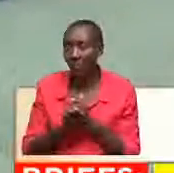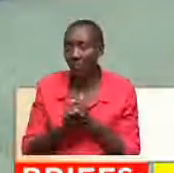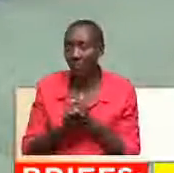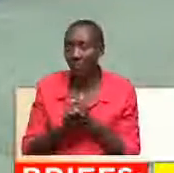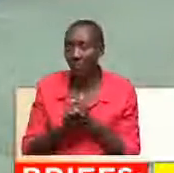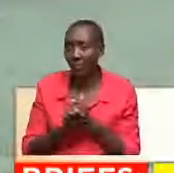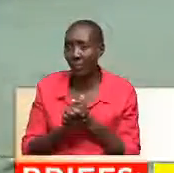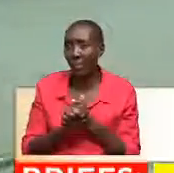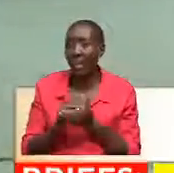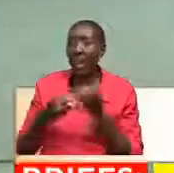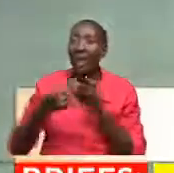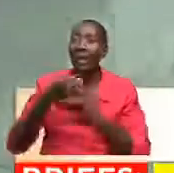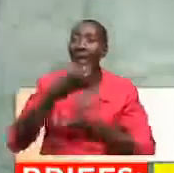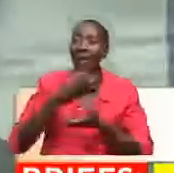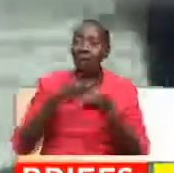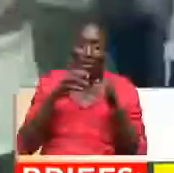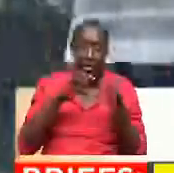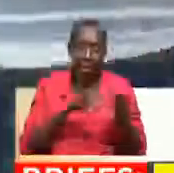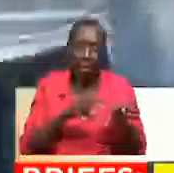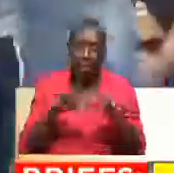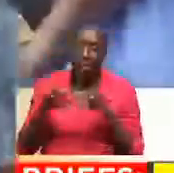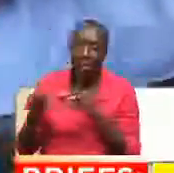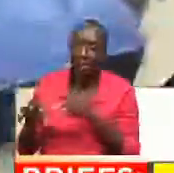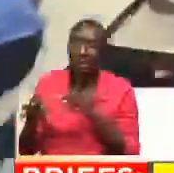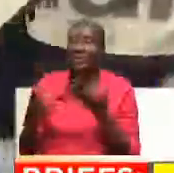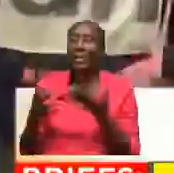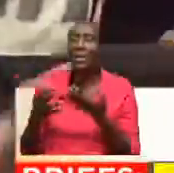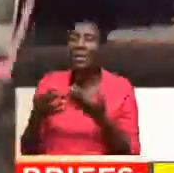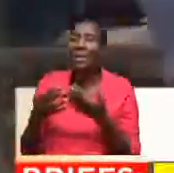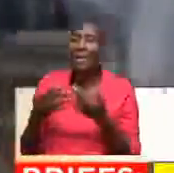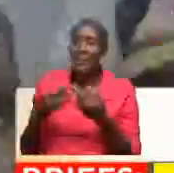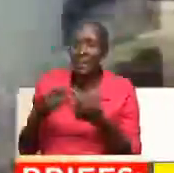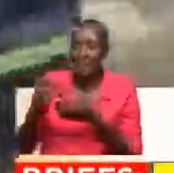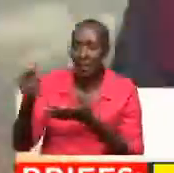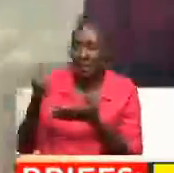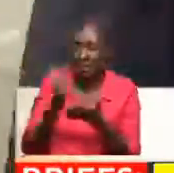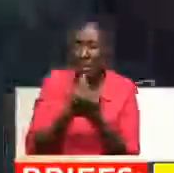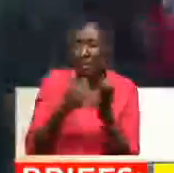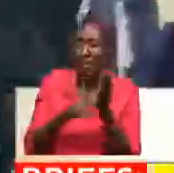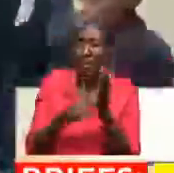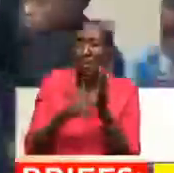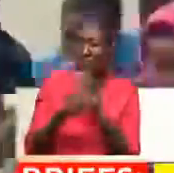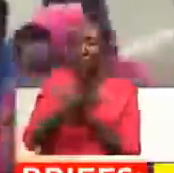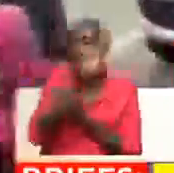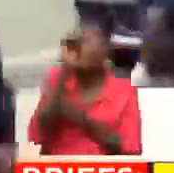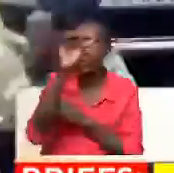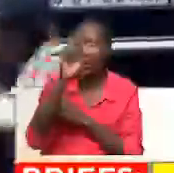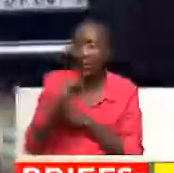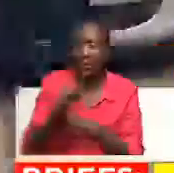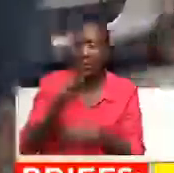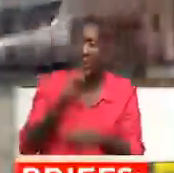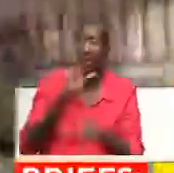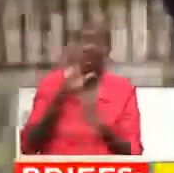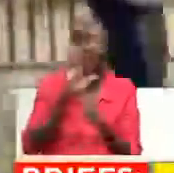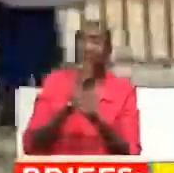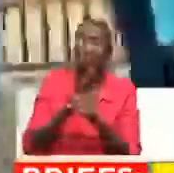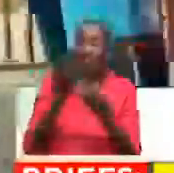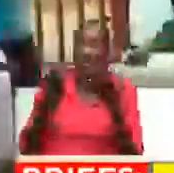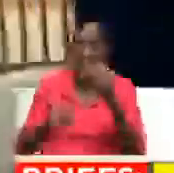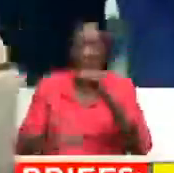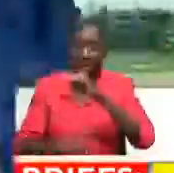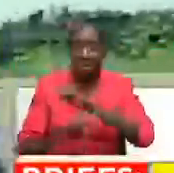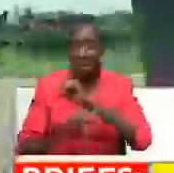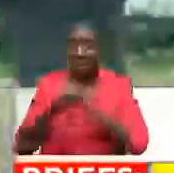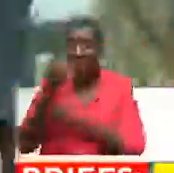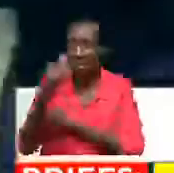In an economy already suffering recession, power shortages and high unemployment, South Africa has not promised massive fiscal stimulus to cushion the